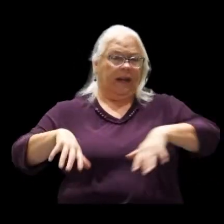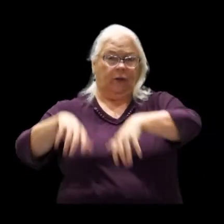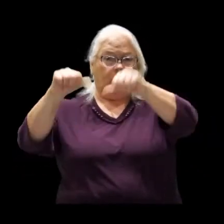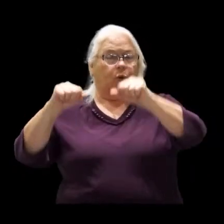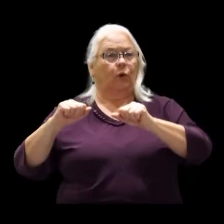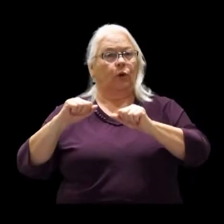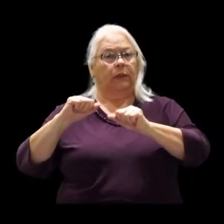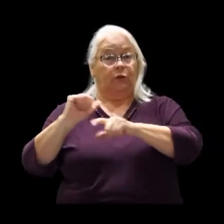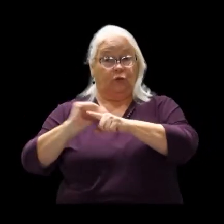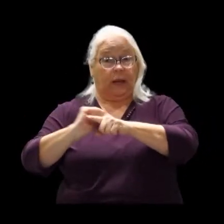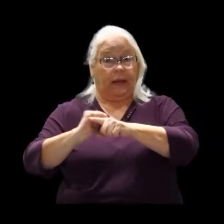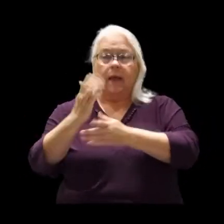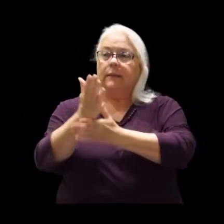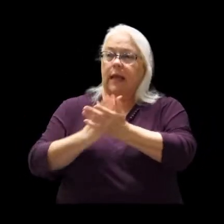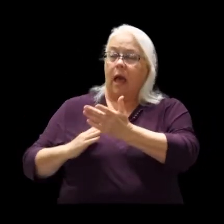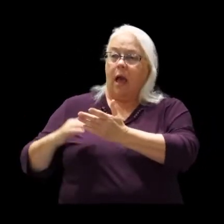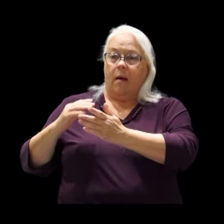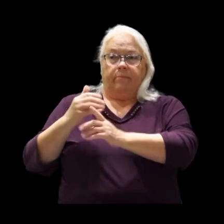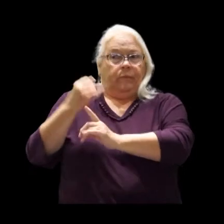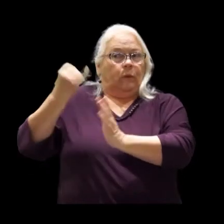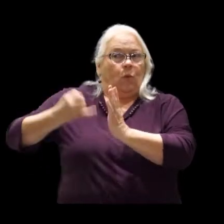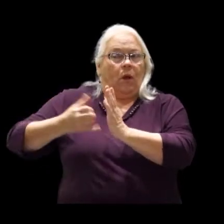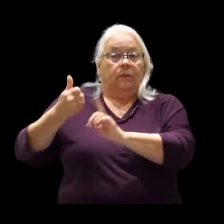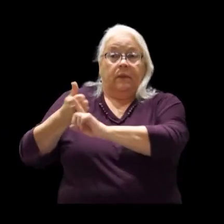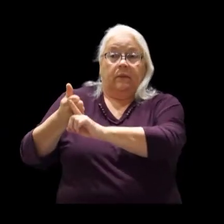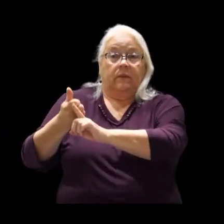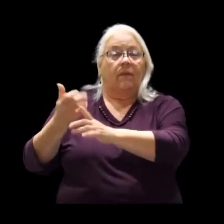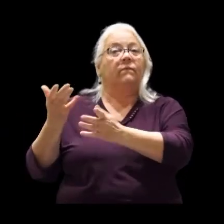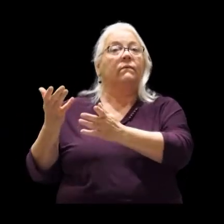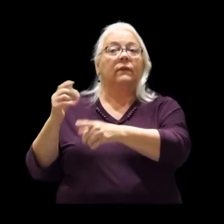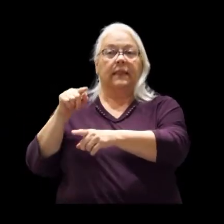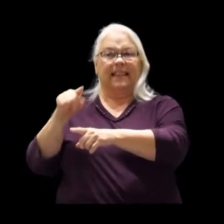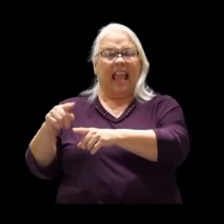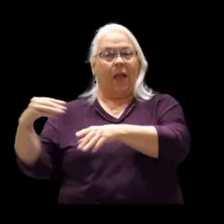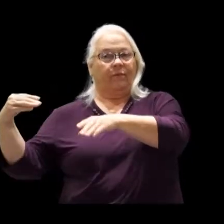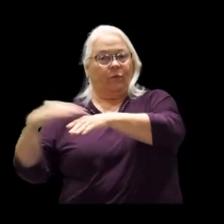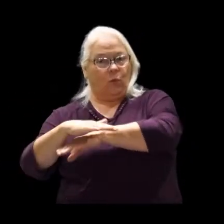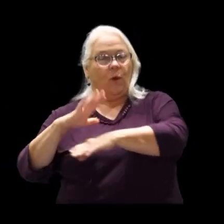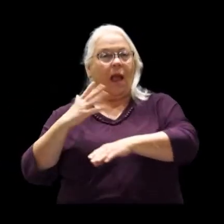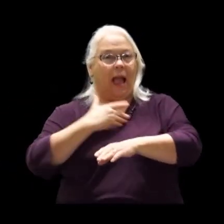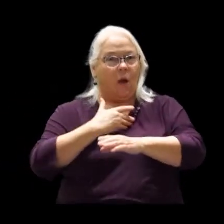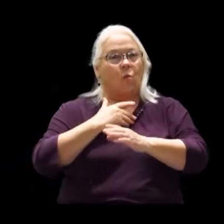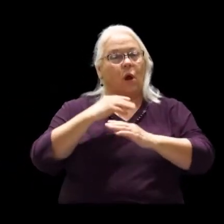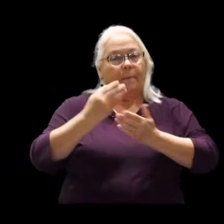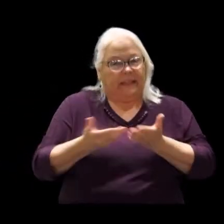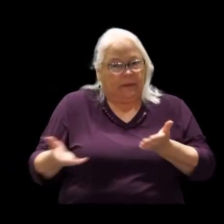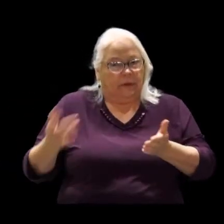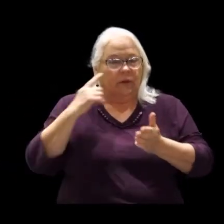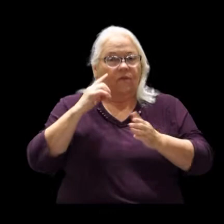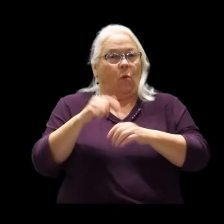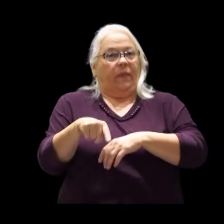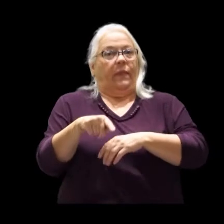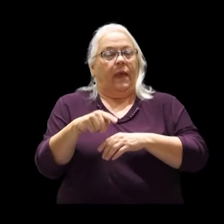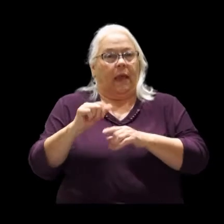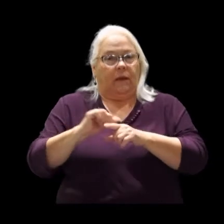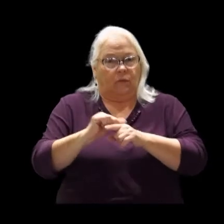artists that she introduces them to have already completed our MixAbilities training, and some are artists who have a wealth of experience that contributed to shaping